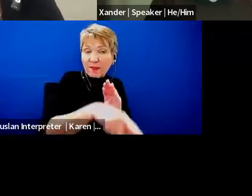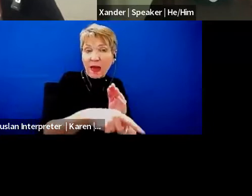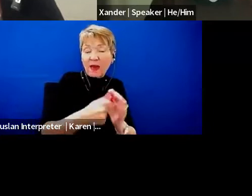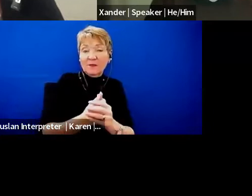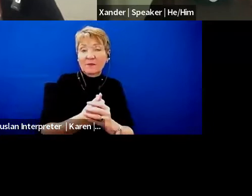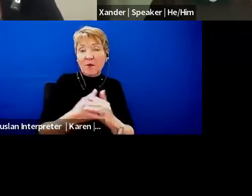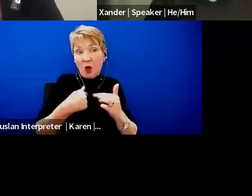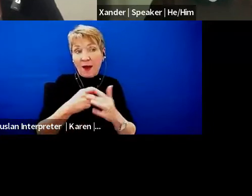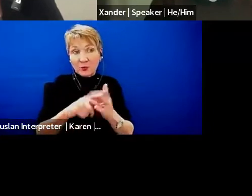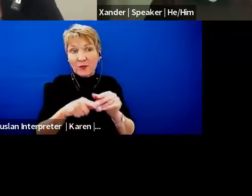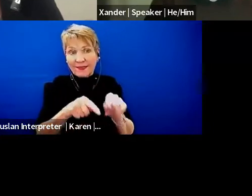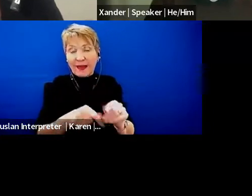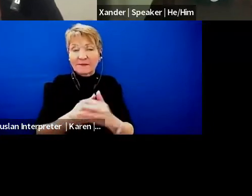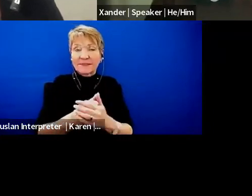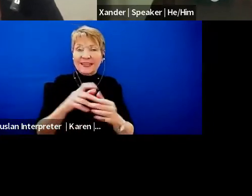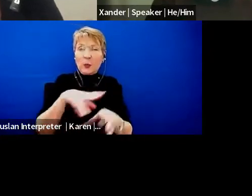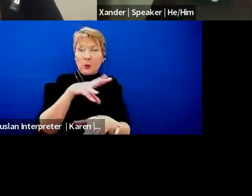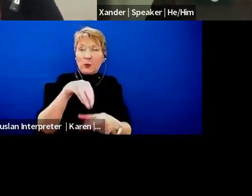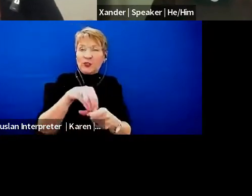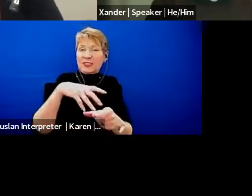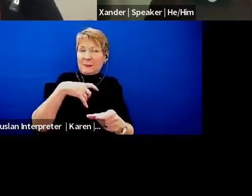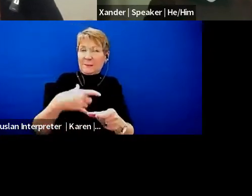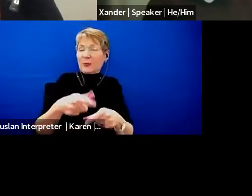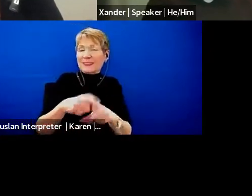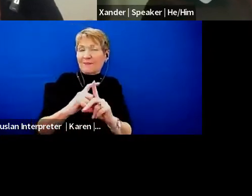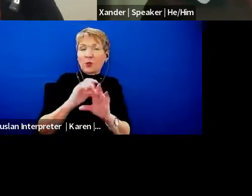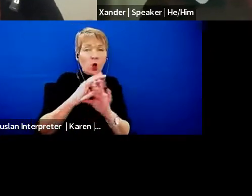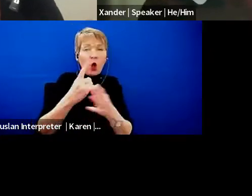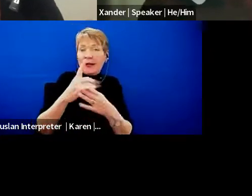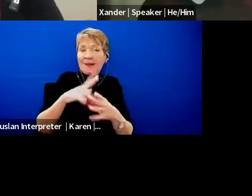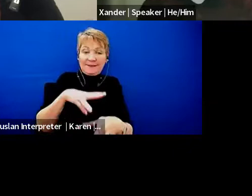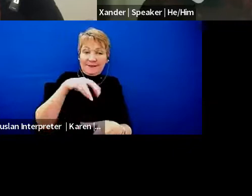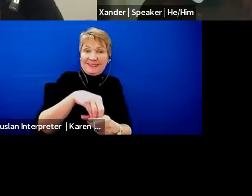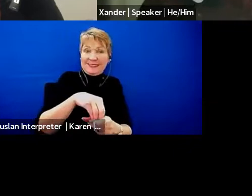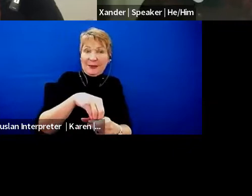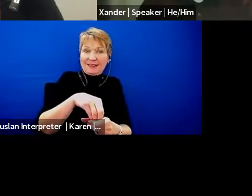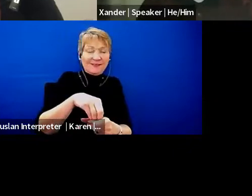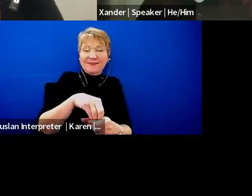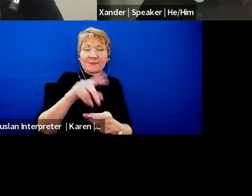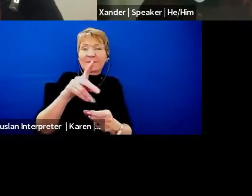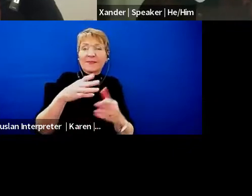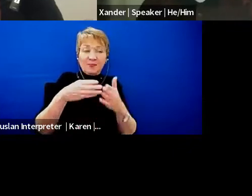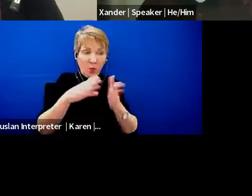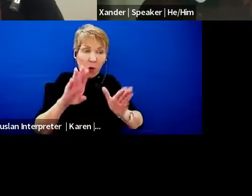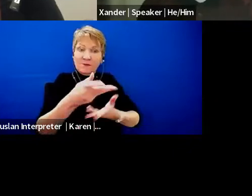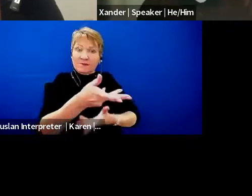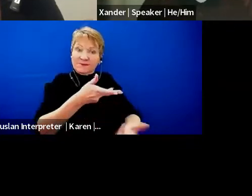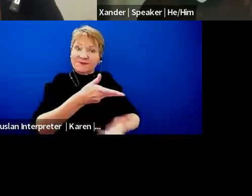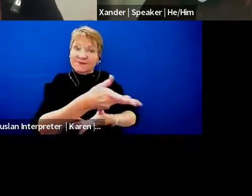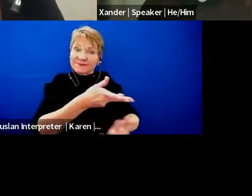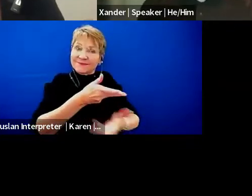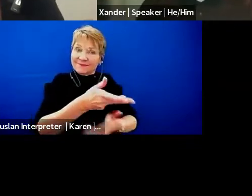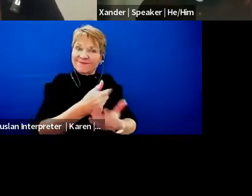As inclusion is actually much harder than just participating. So being able to open up those conversations and